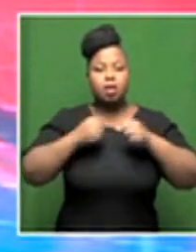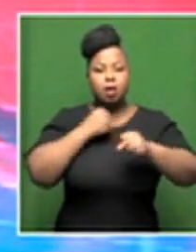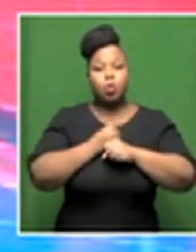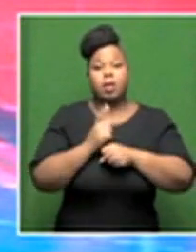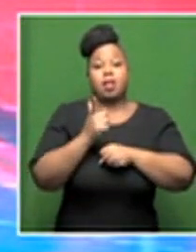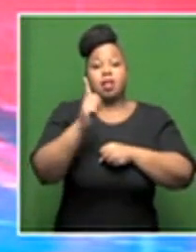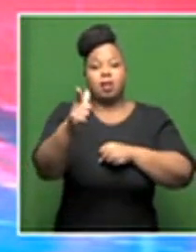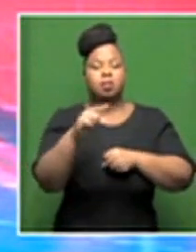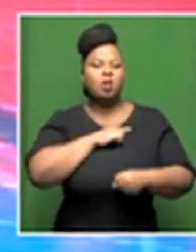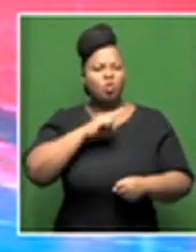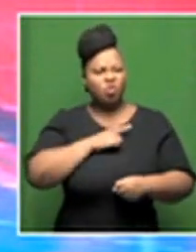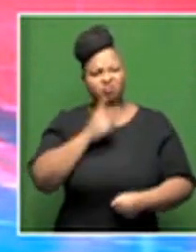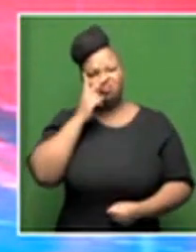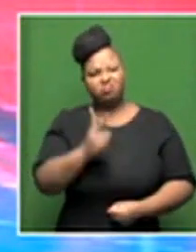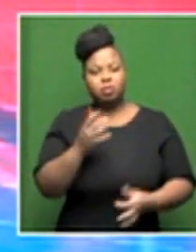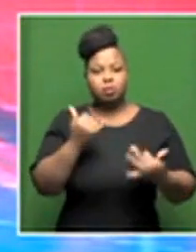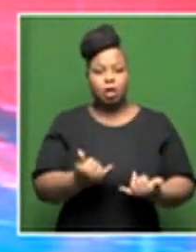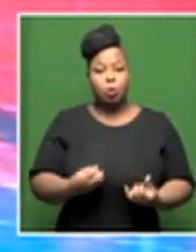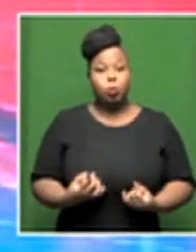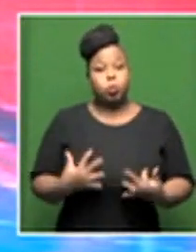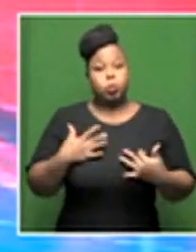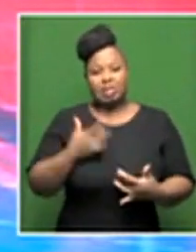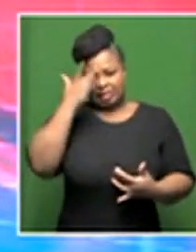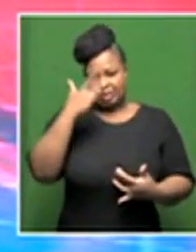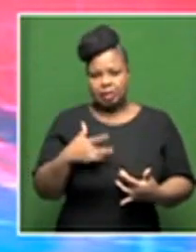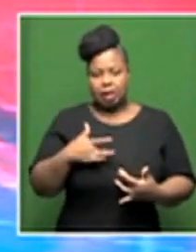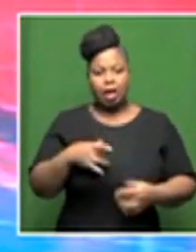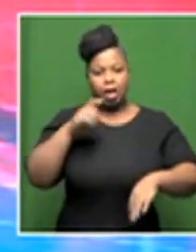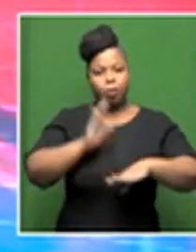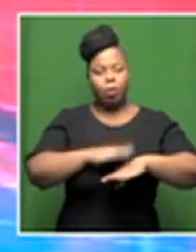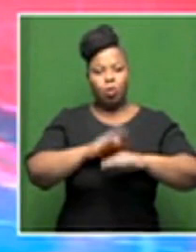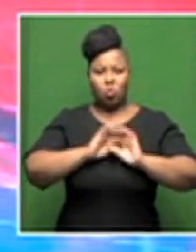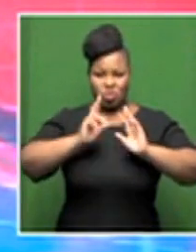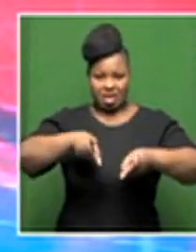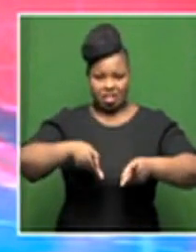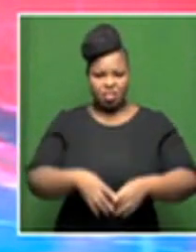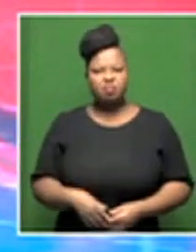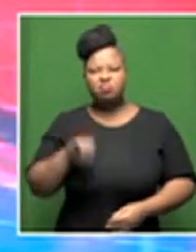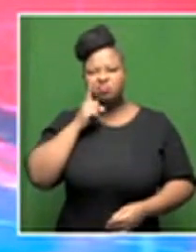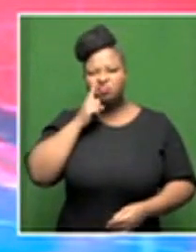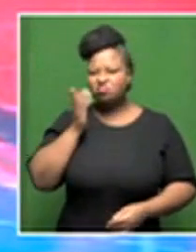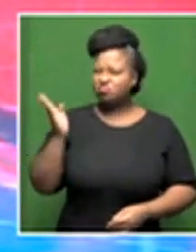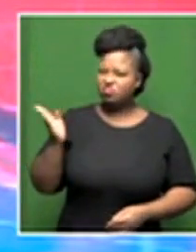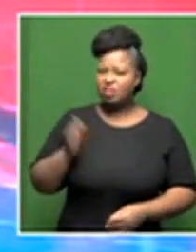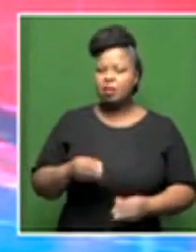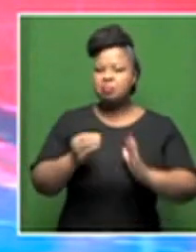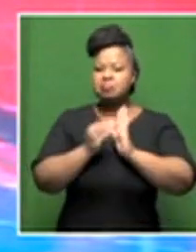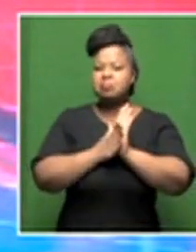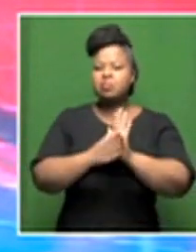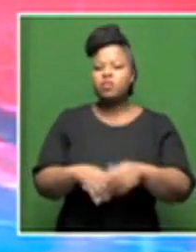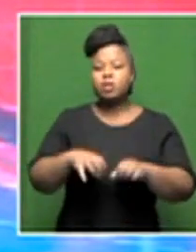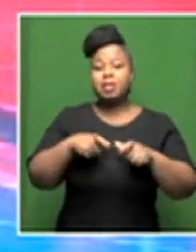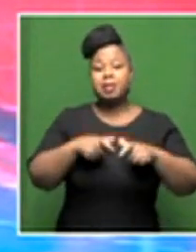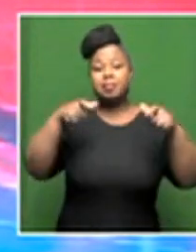year later, as well as new infections and deaths. Let's take a look at the infection